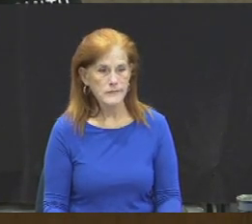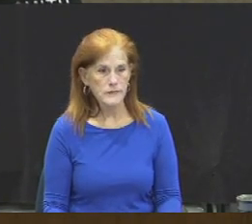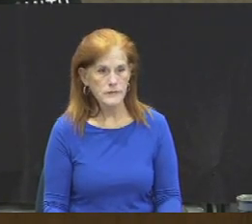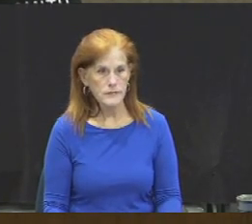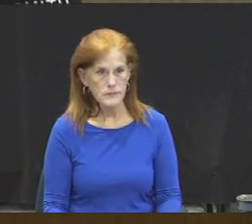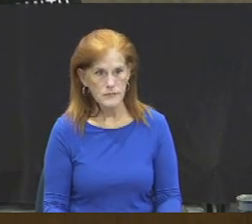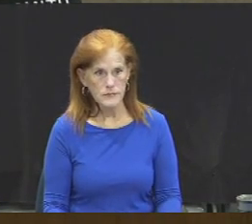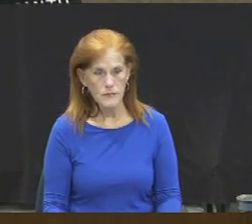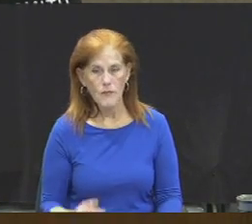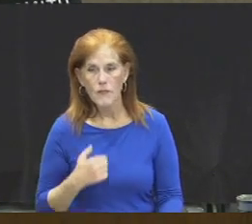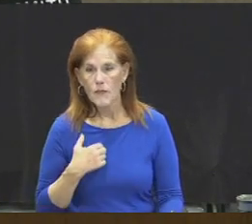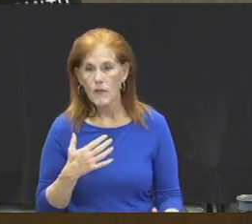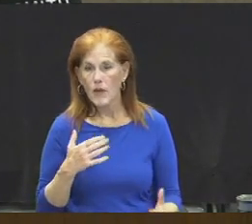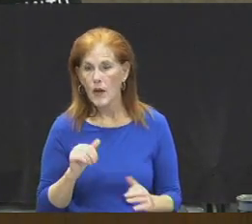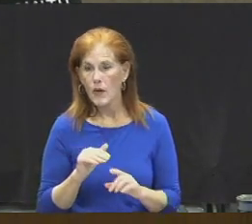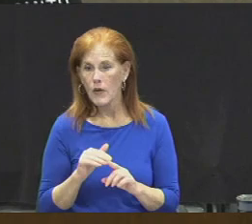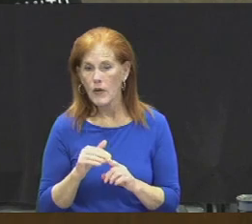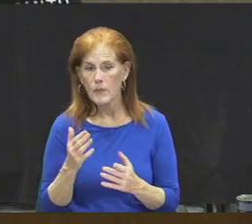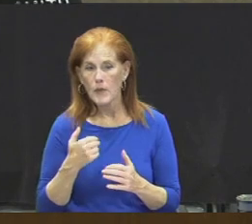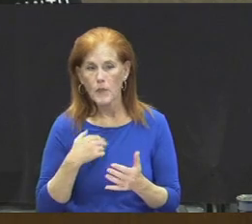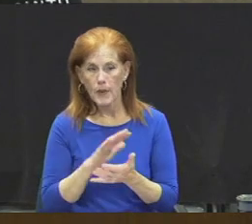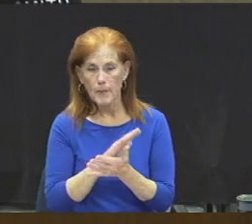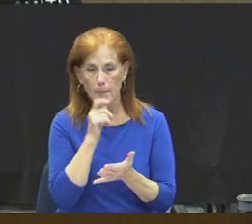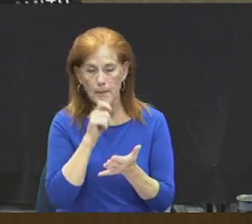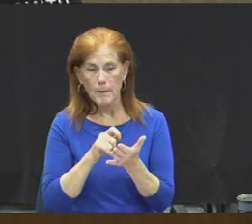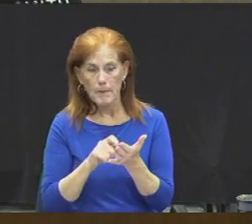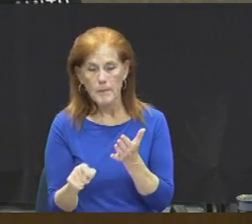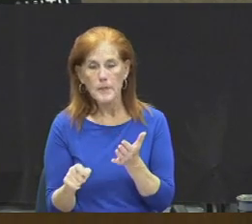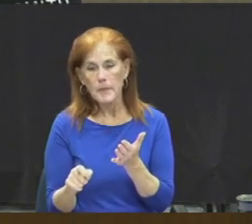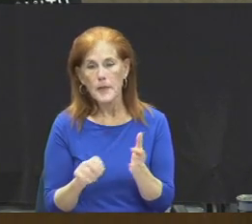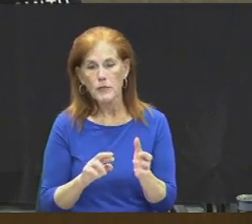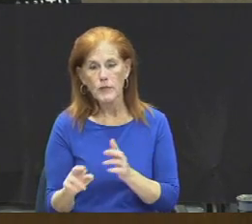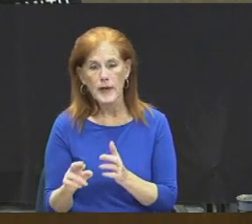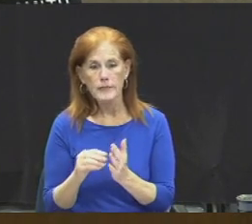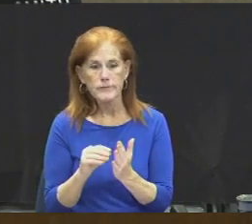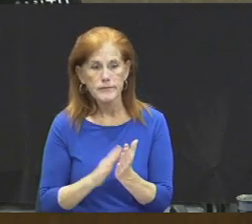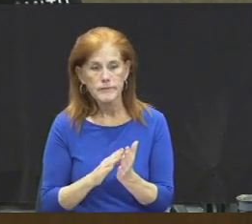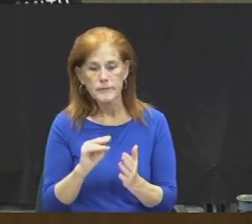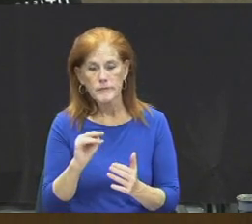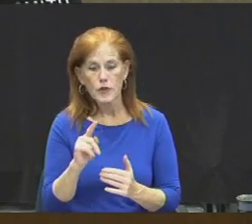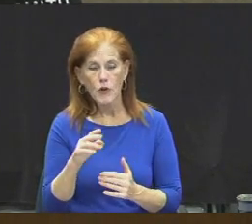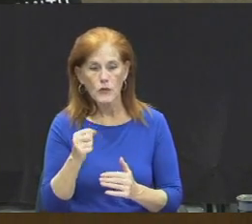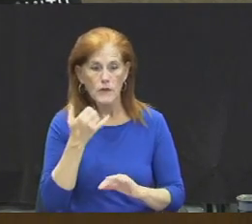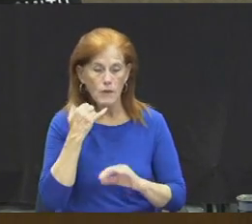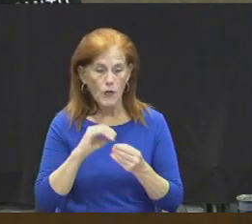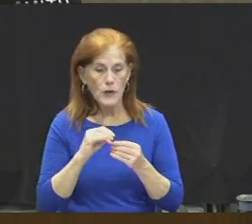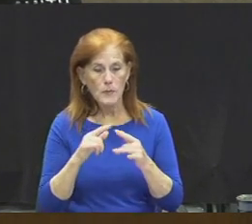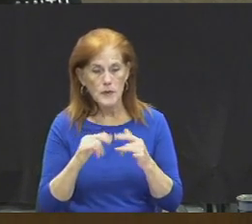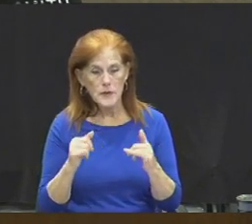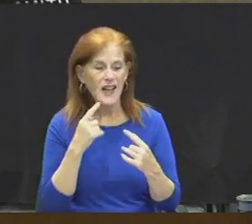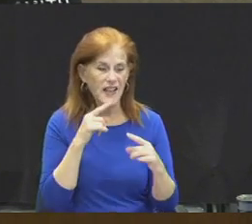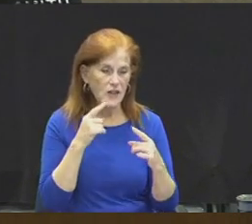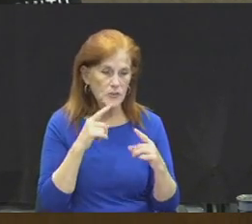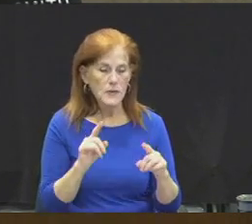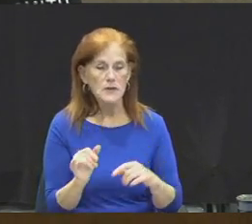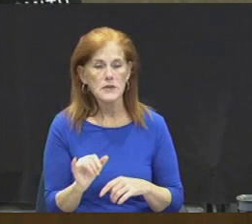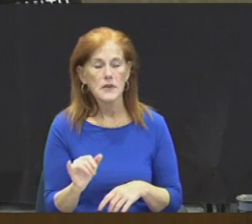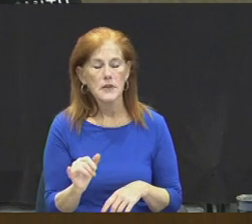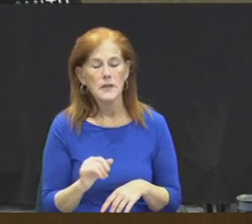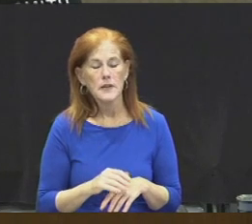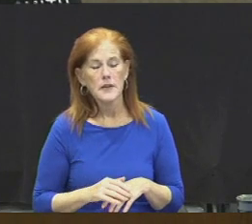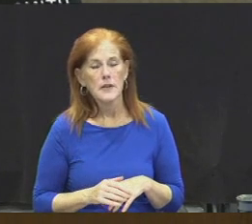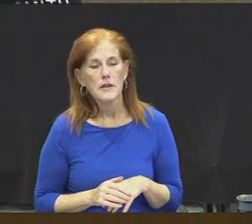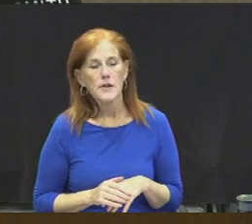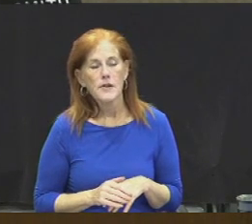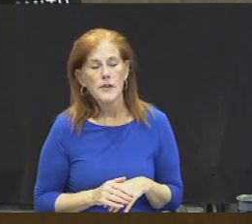I want to remind you to have a paper and pen handy to take notes. We will be making some announcements